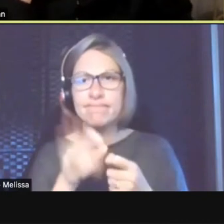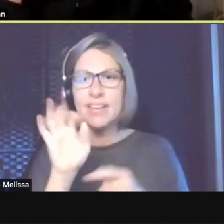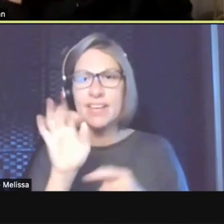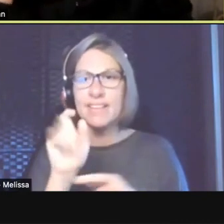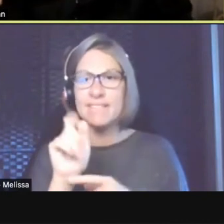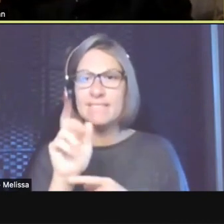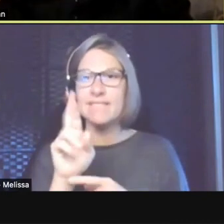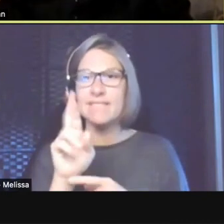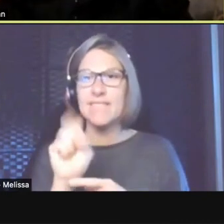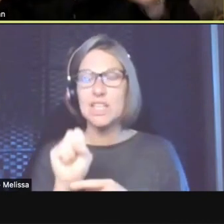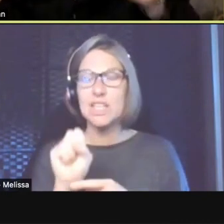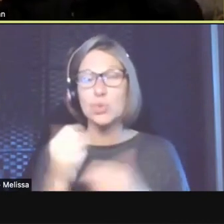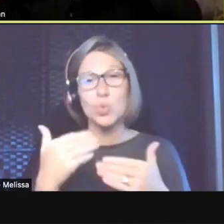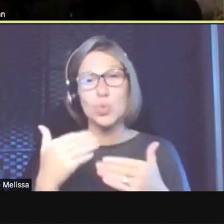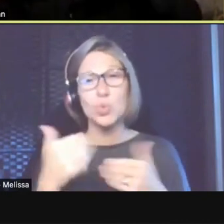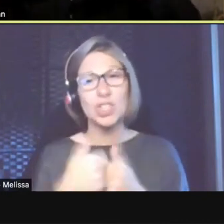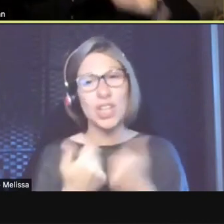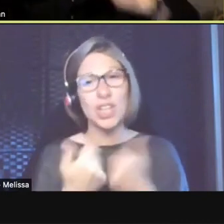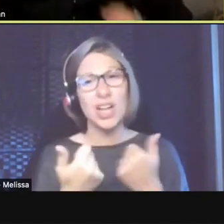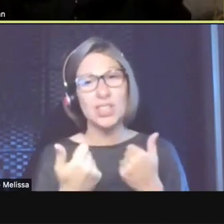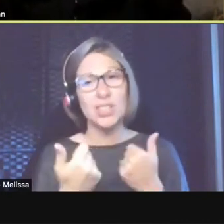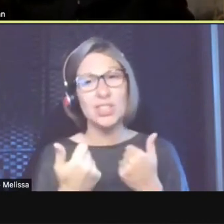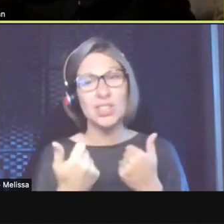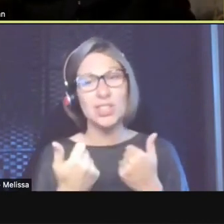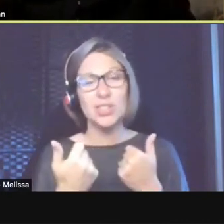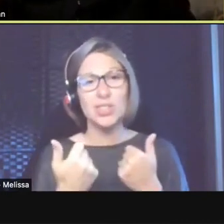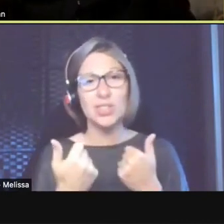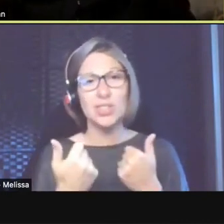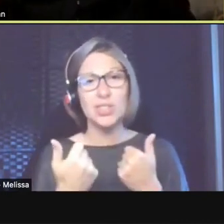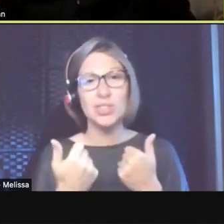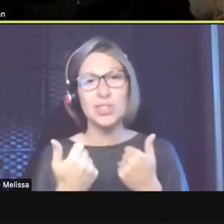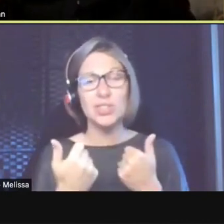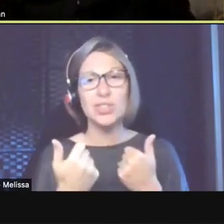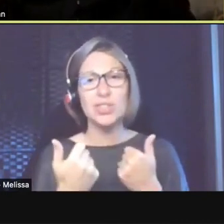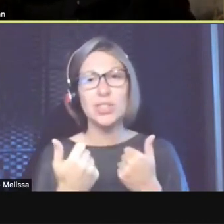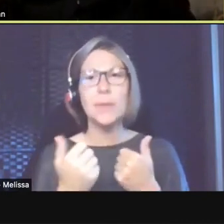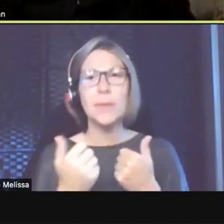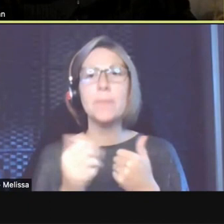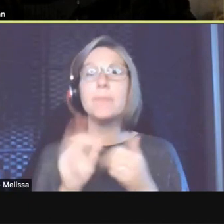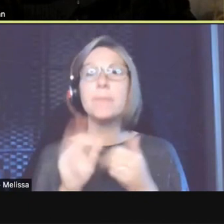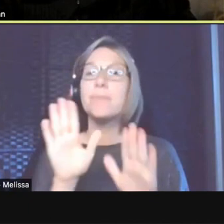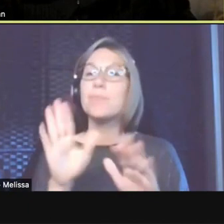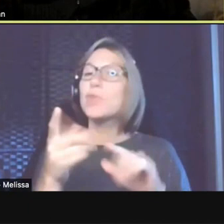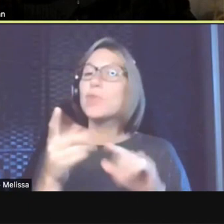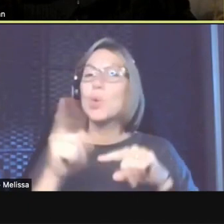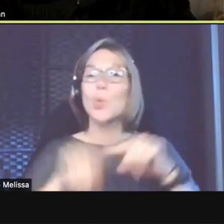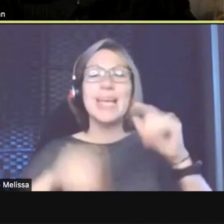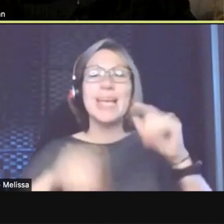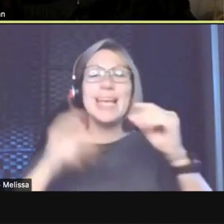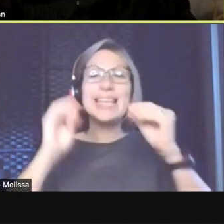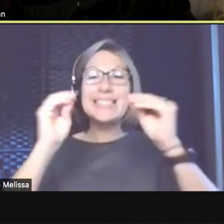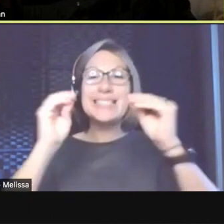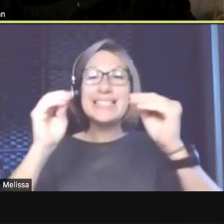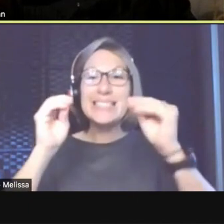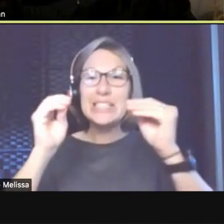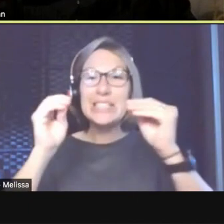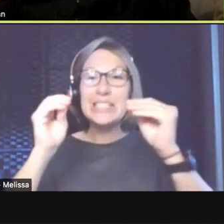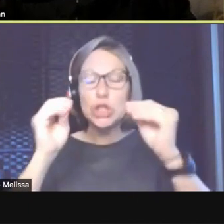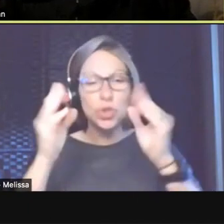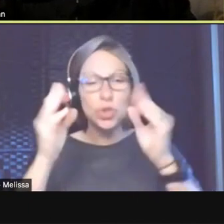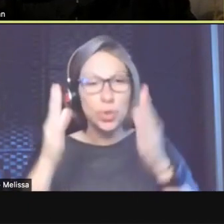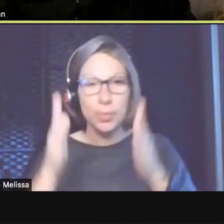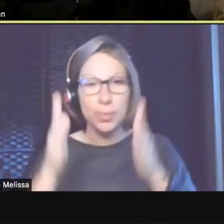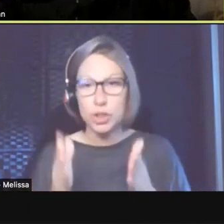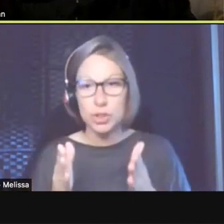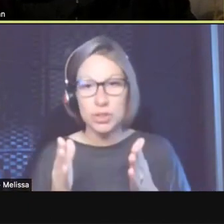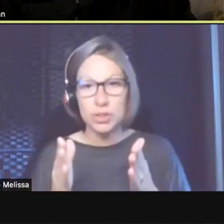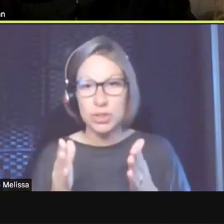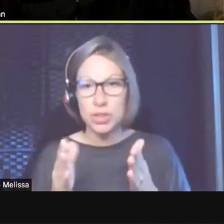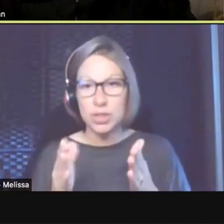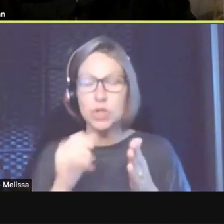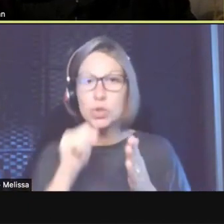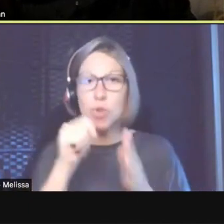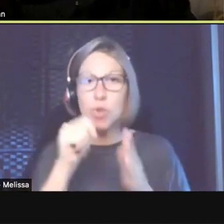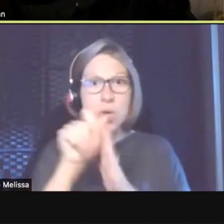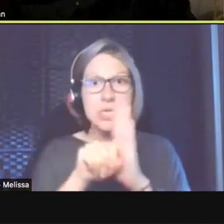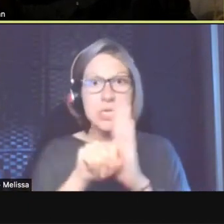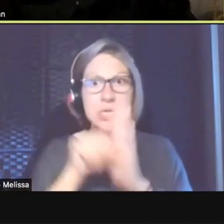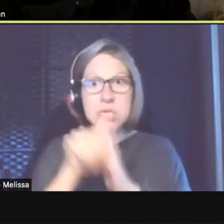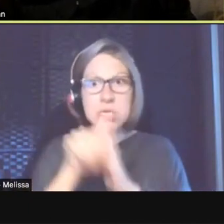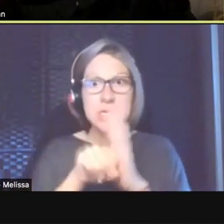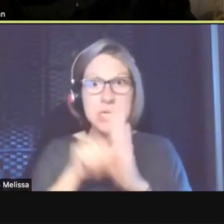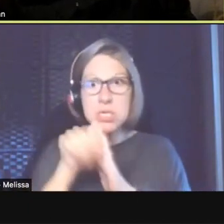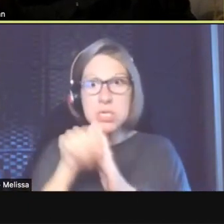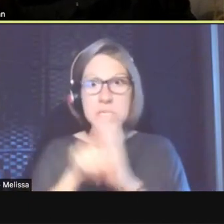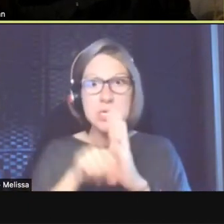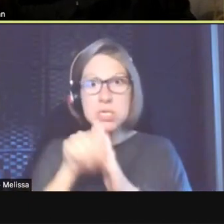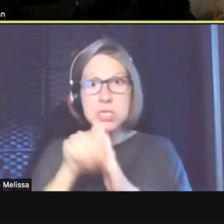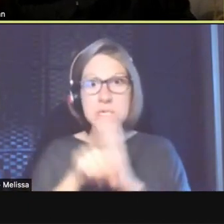have to say too that you cannot teach a person. So I would ask you not to try to drill a child to better